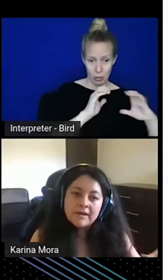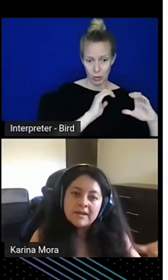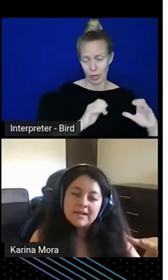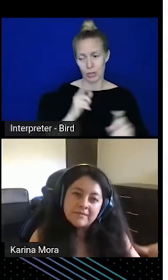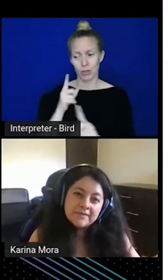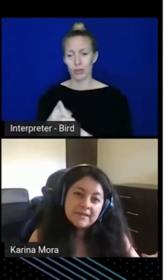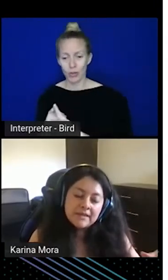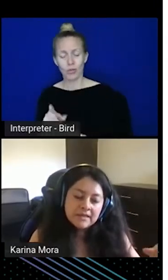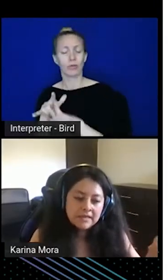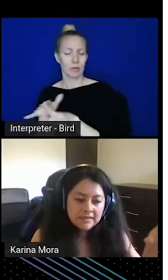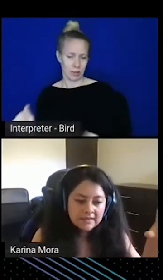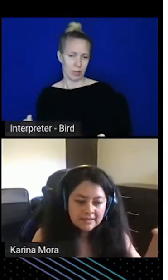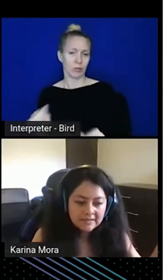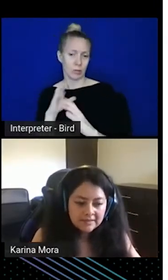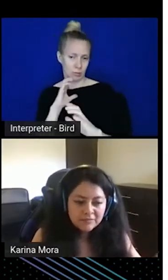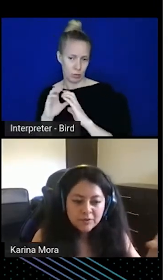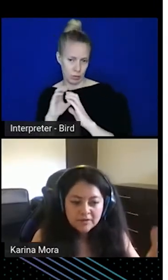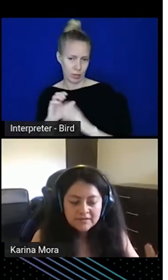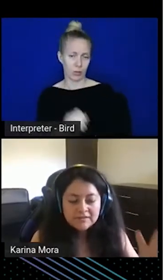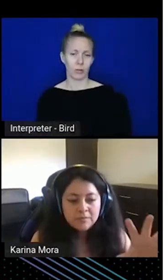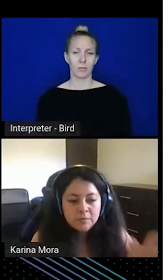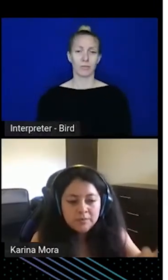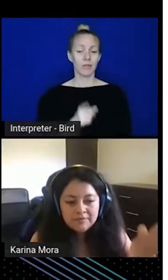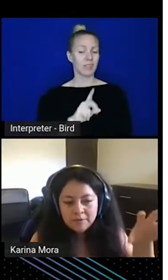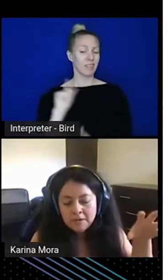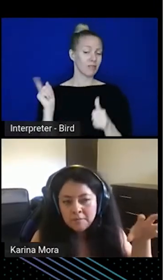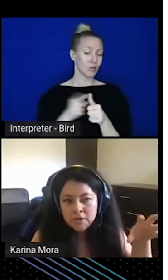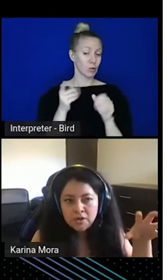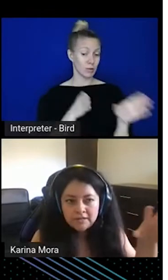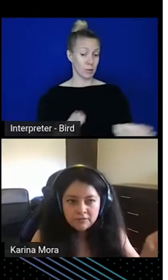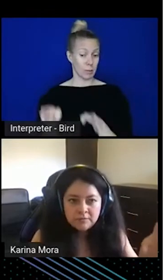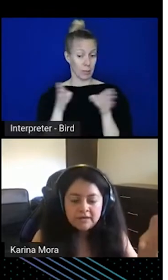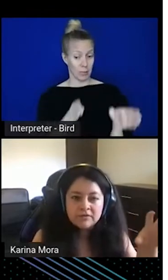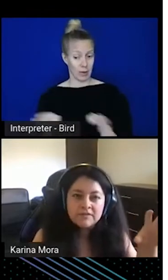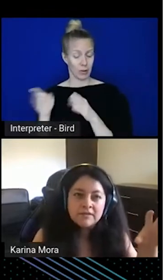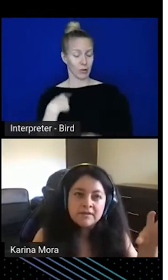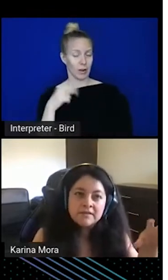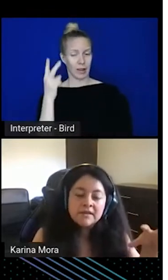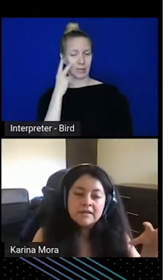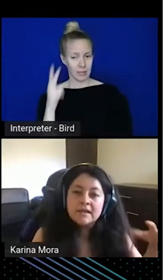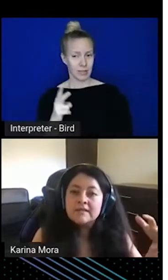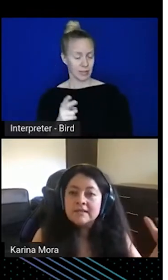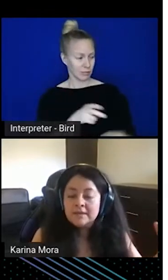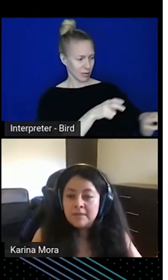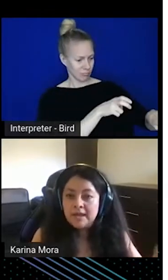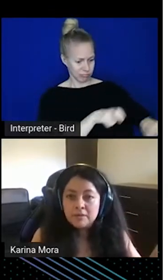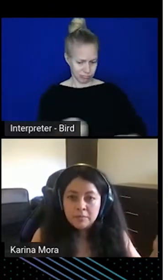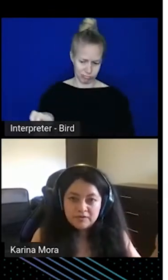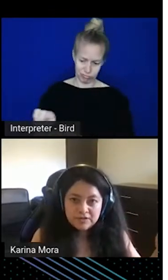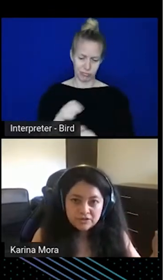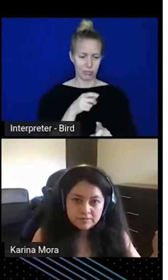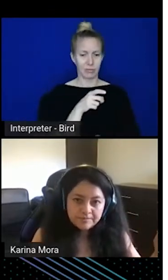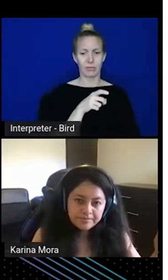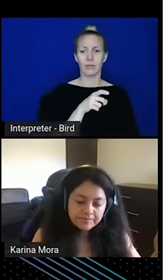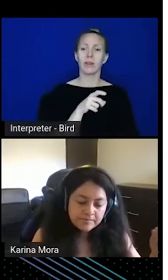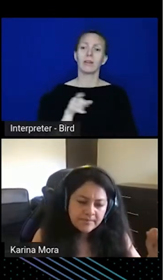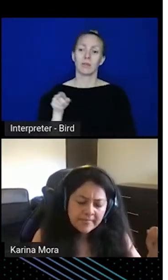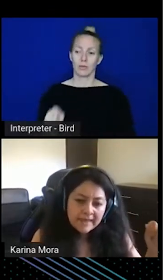first pattern I have seen in this process of moving from a monolith to microservice, that is the API